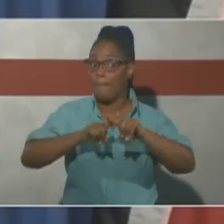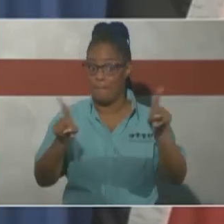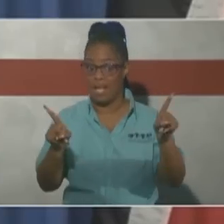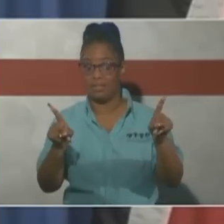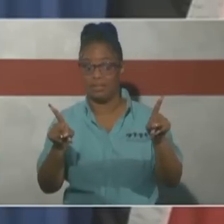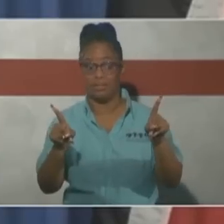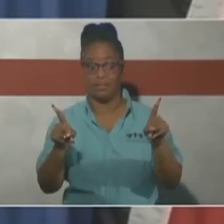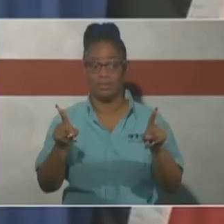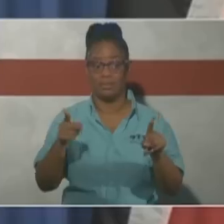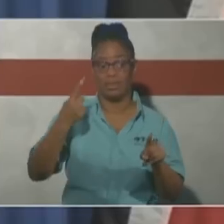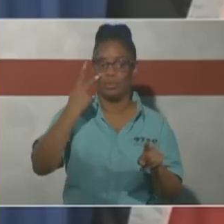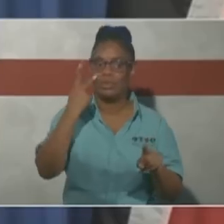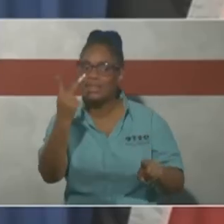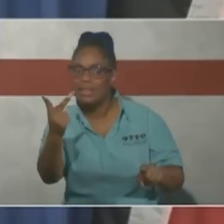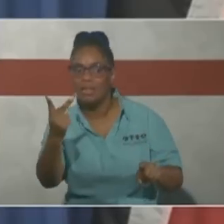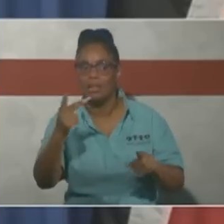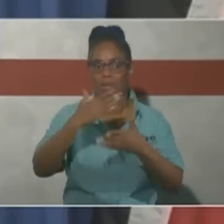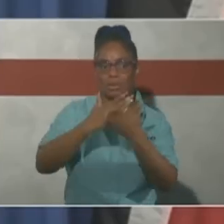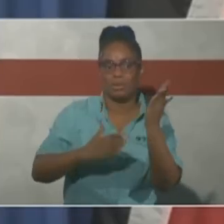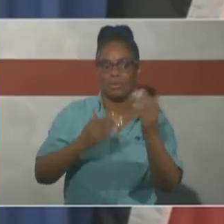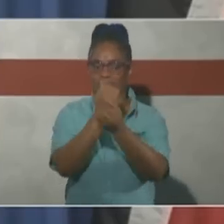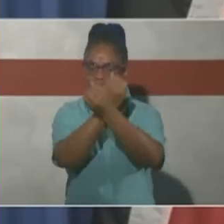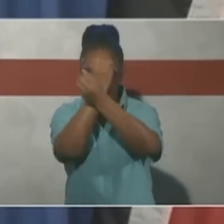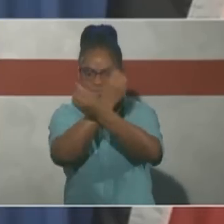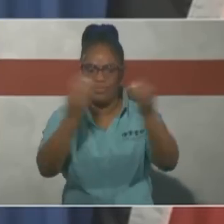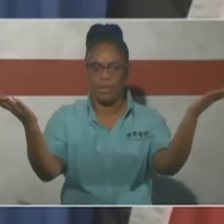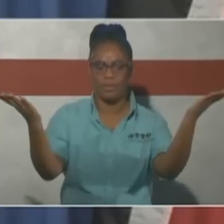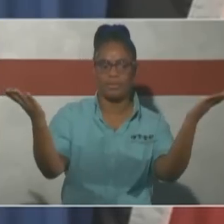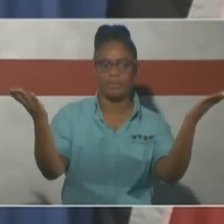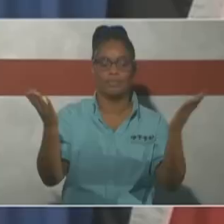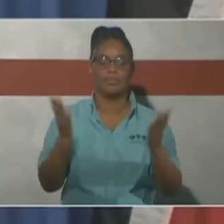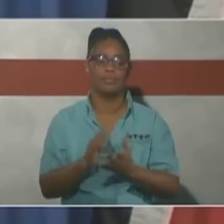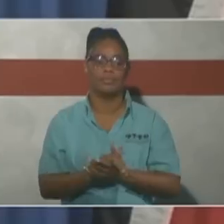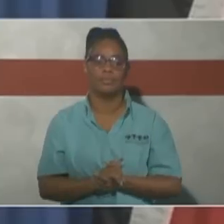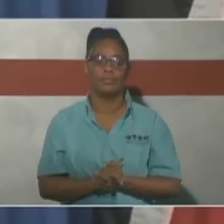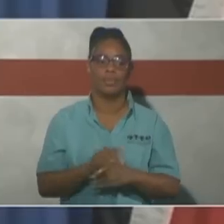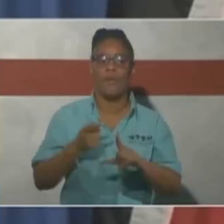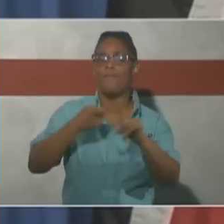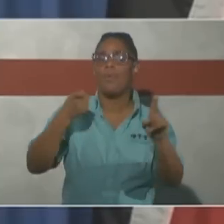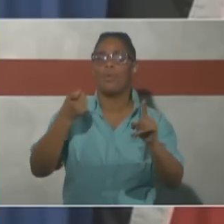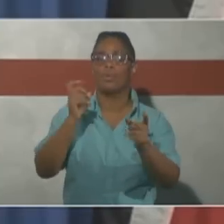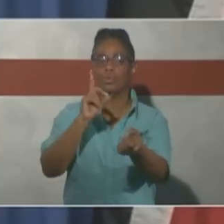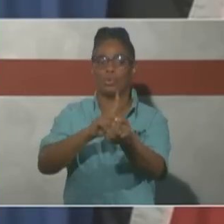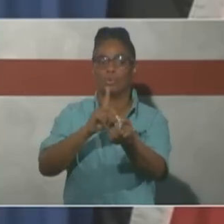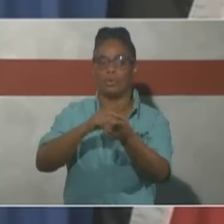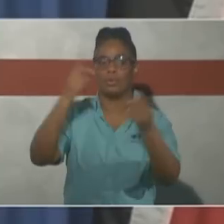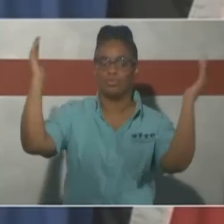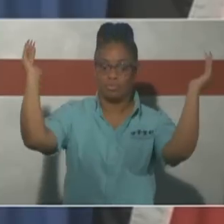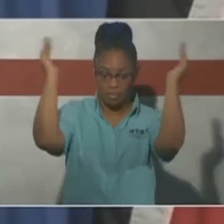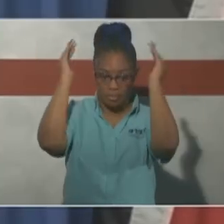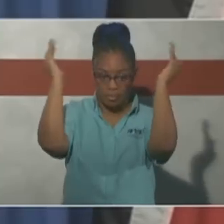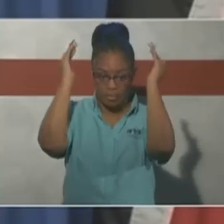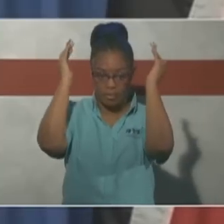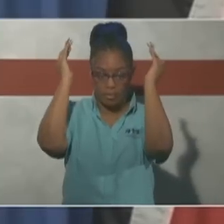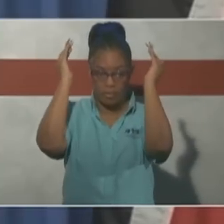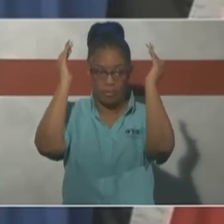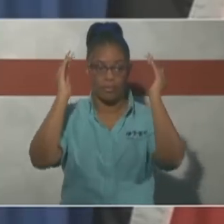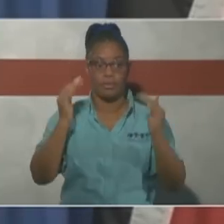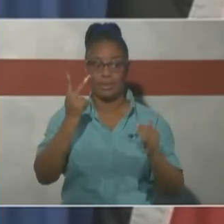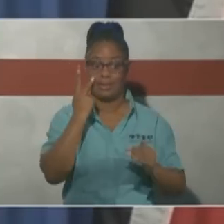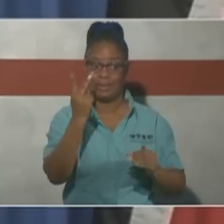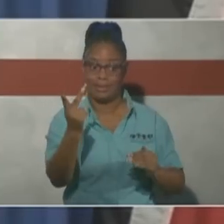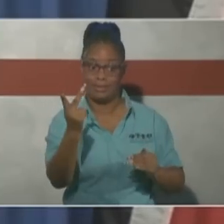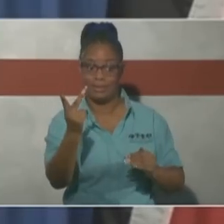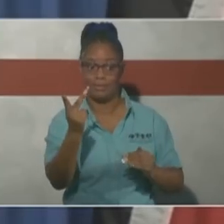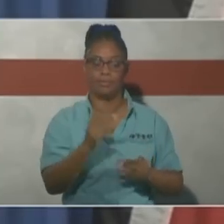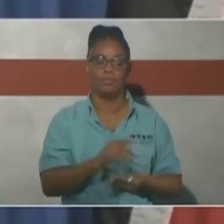time does not warrant an intervention outside of those basic provisions.